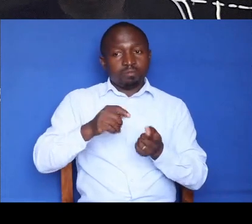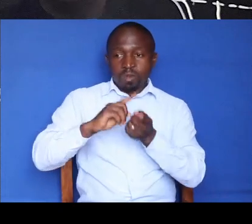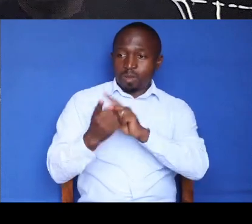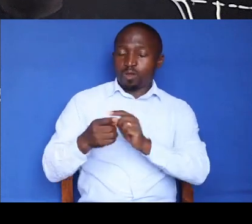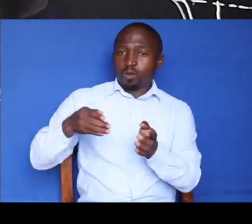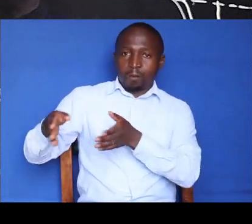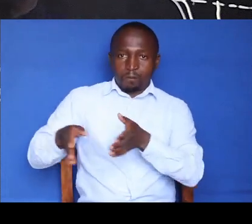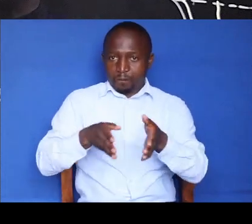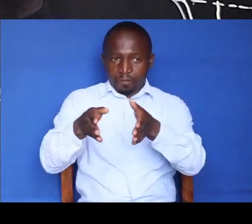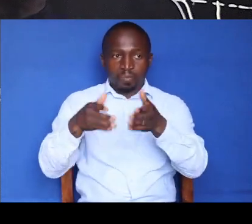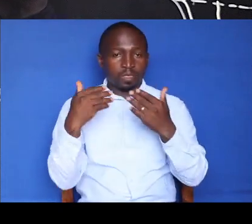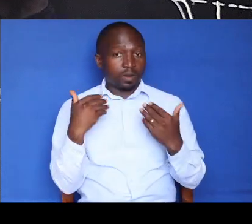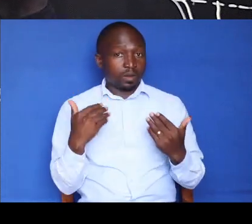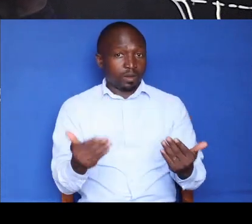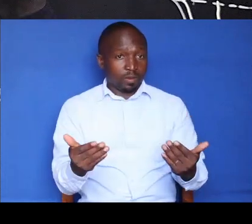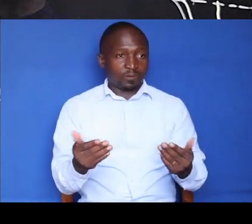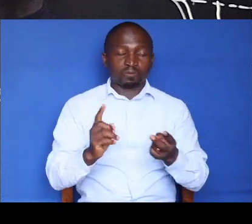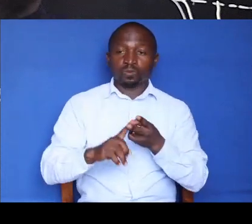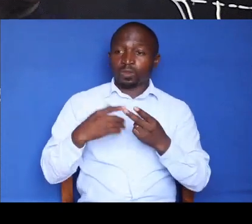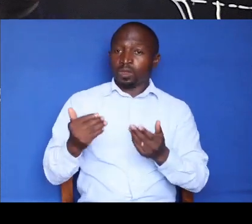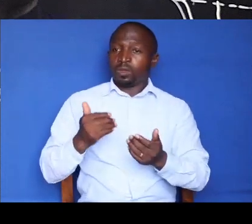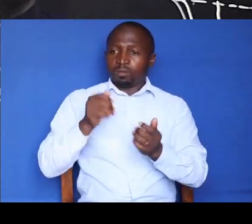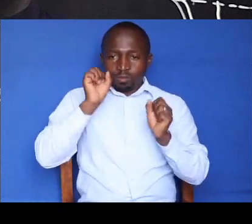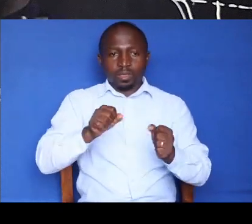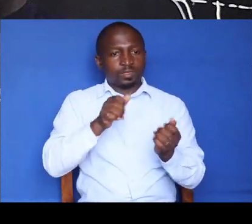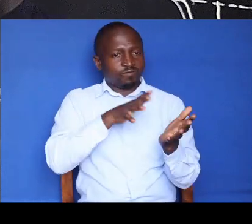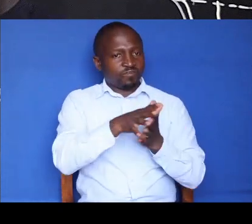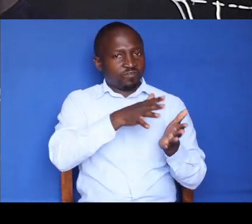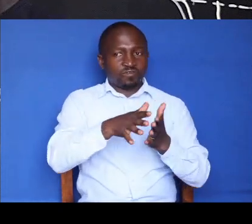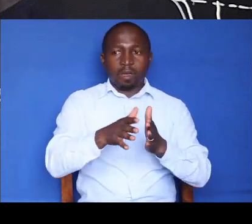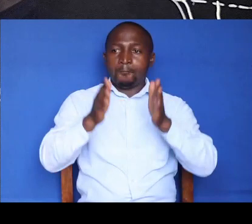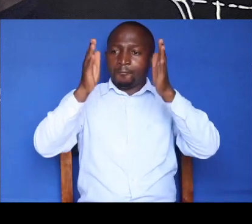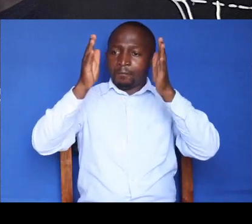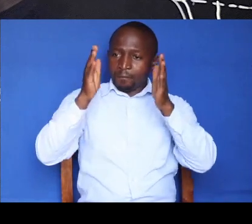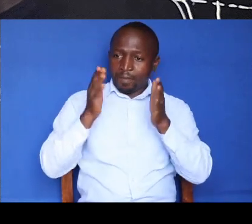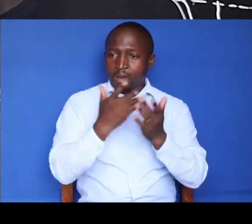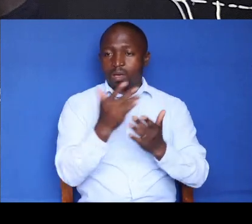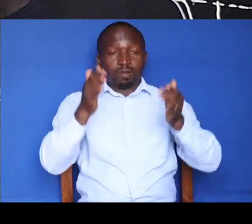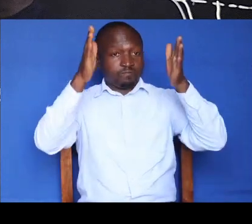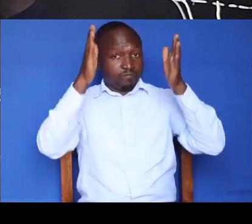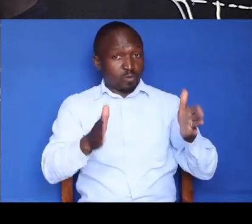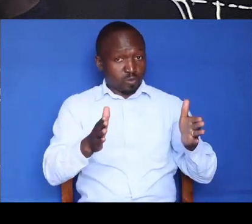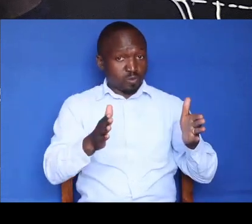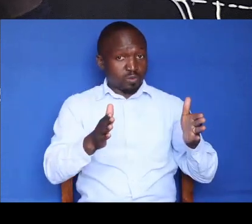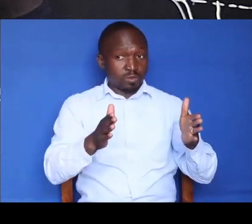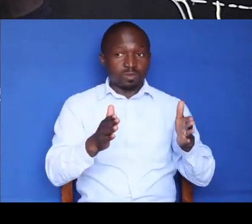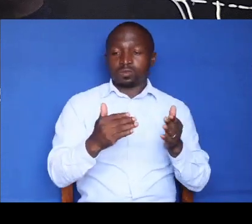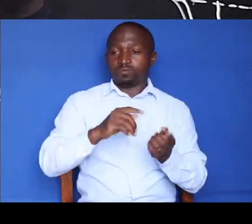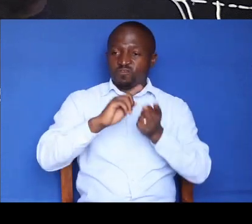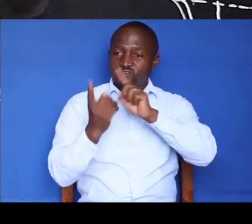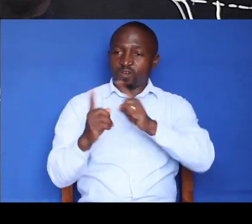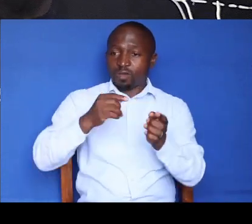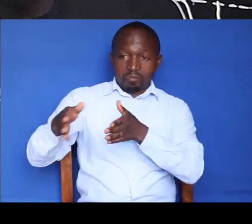class, as we are to give the many types of river rejuvenation, these are the ones. Dynamic river rejuvenation,